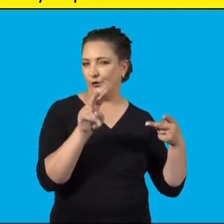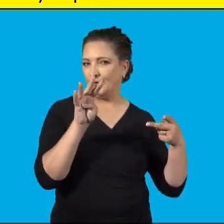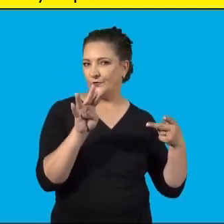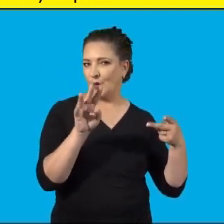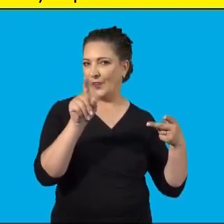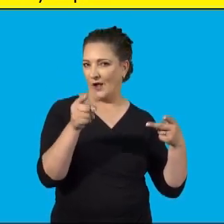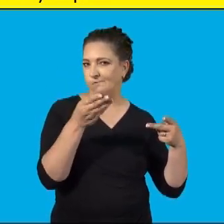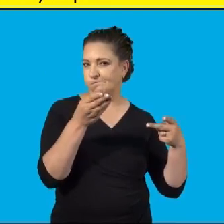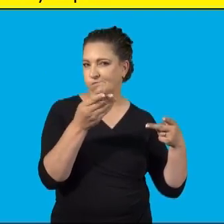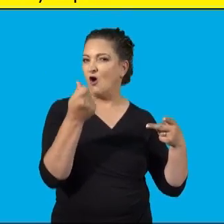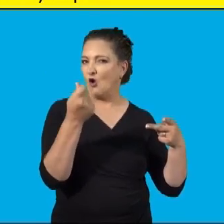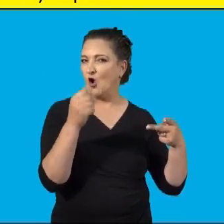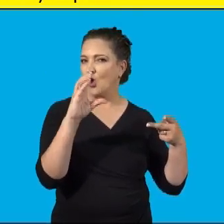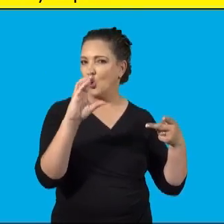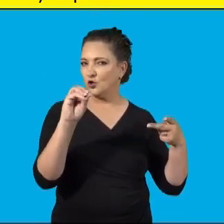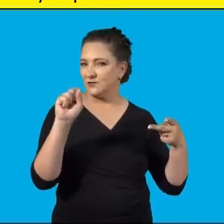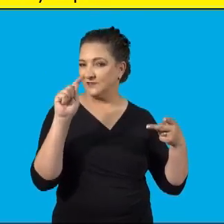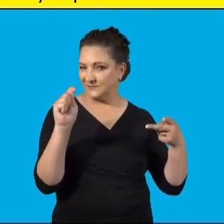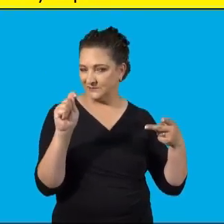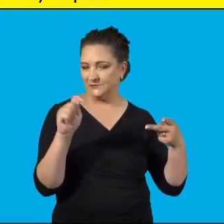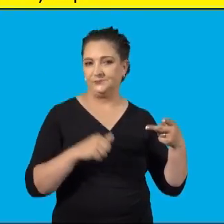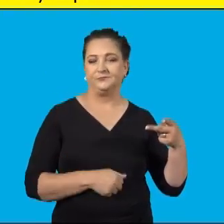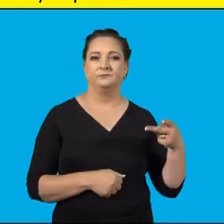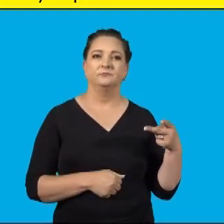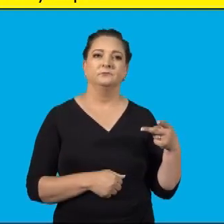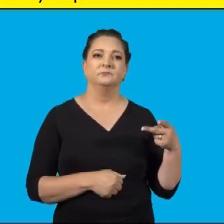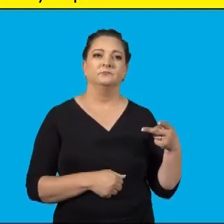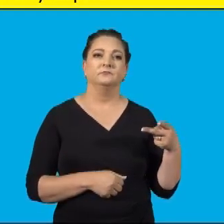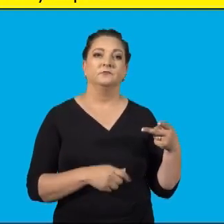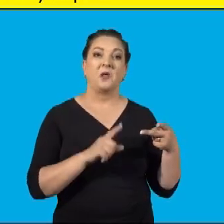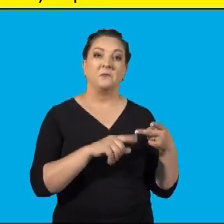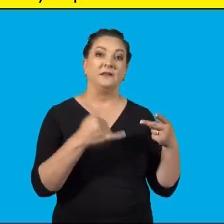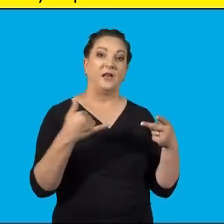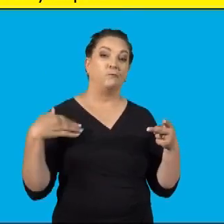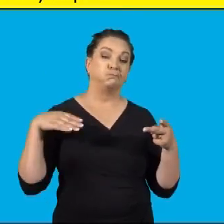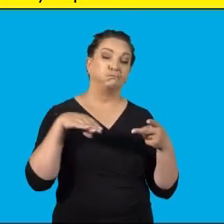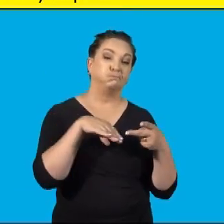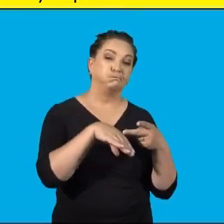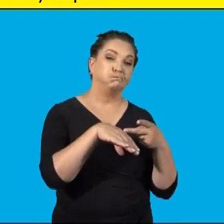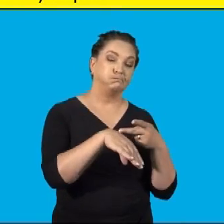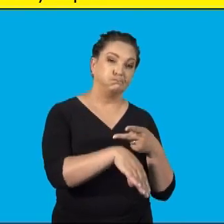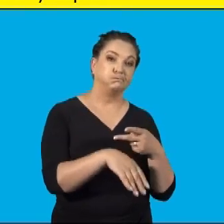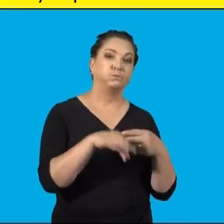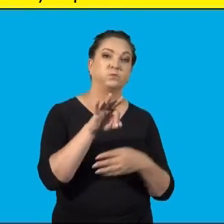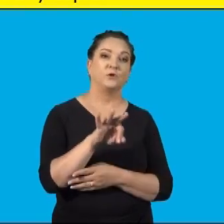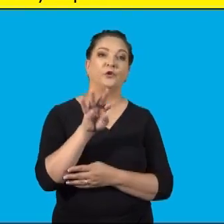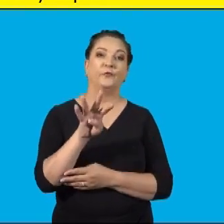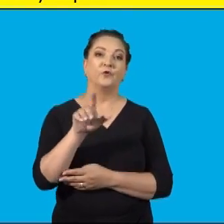was 124,000. That was its cost. All right. And it had accumulated depreciation